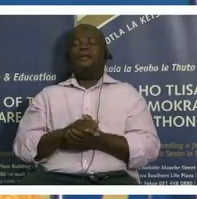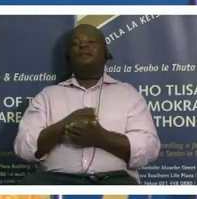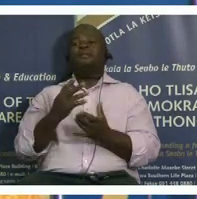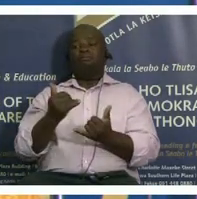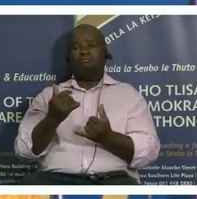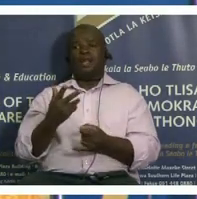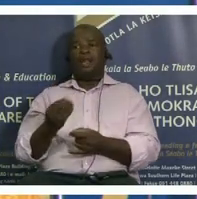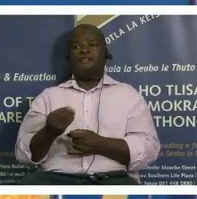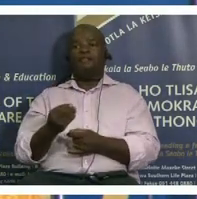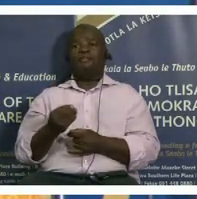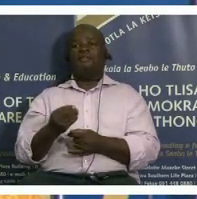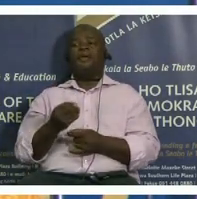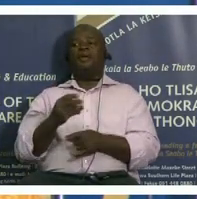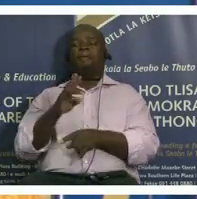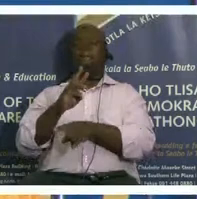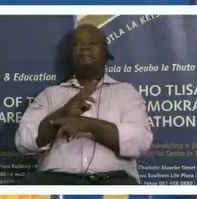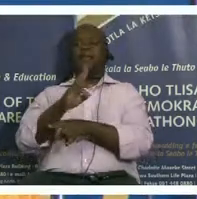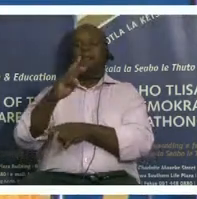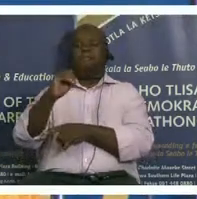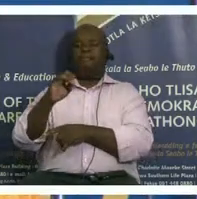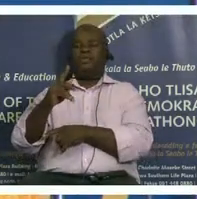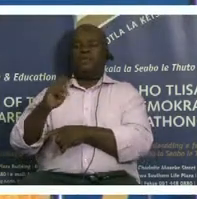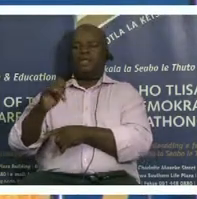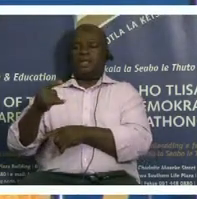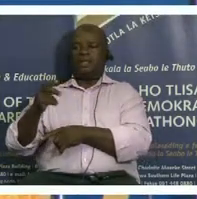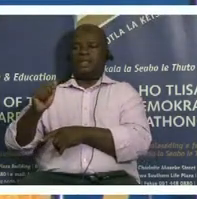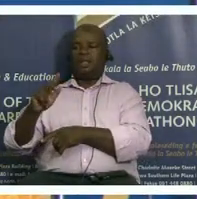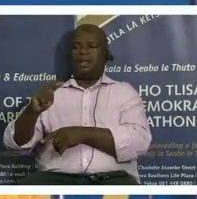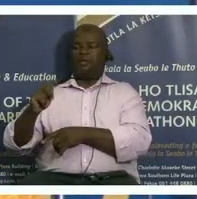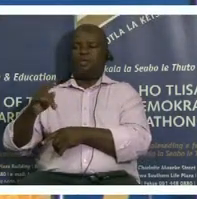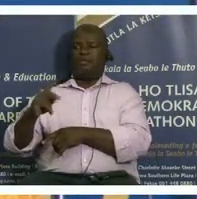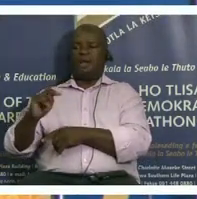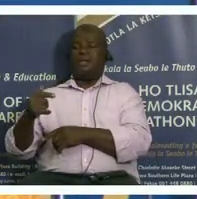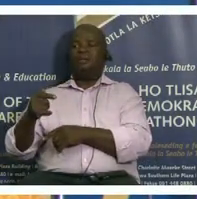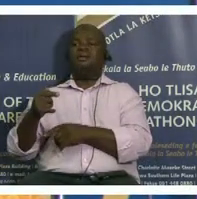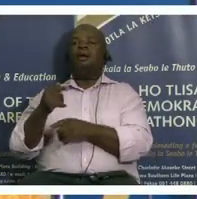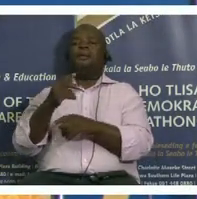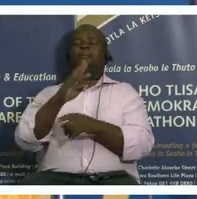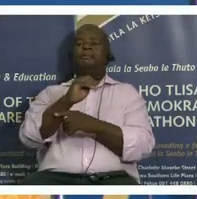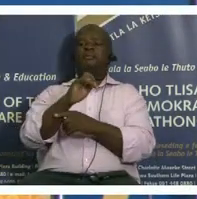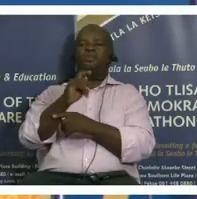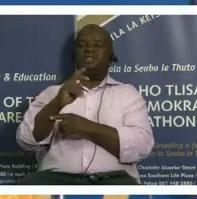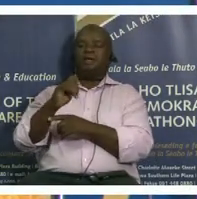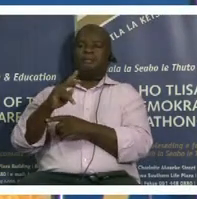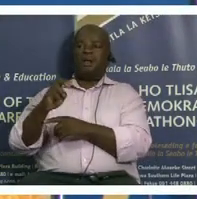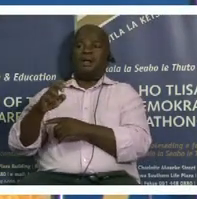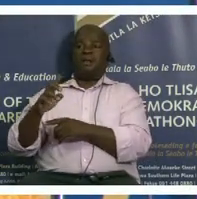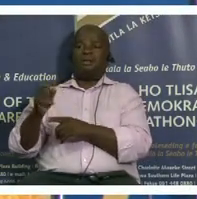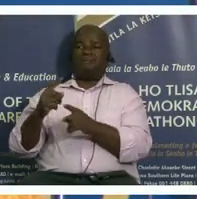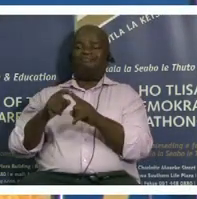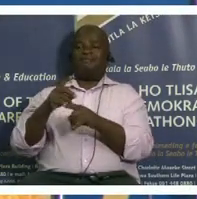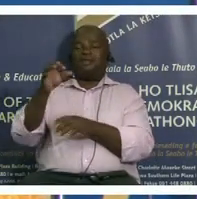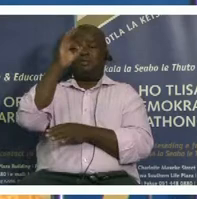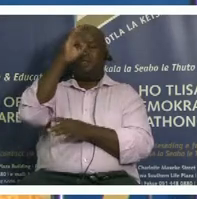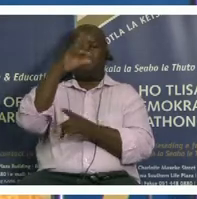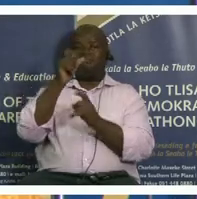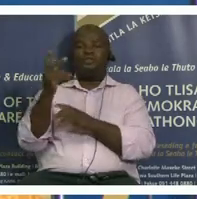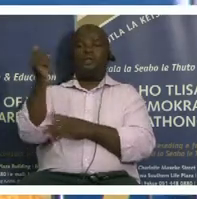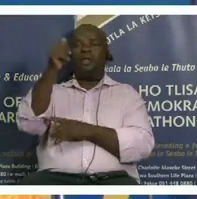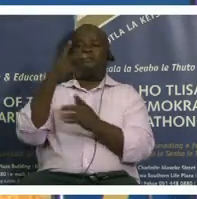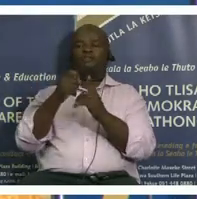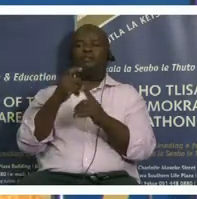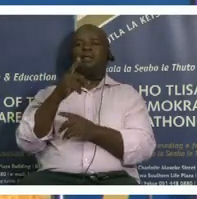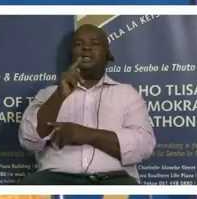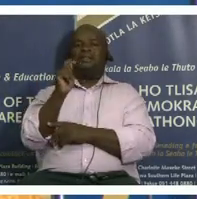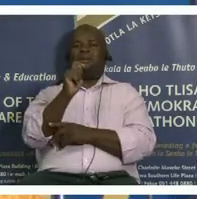midst Memutlakumang Thato Mutaman, a police officer from Silosisha Police